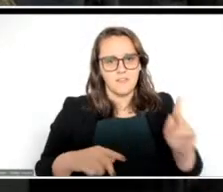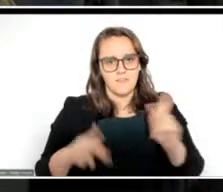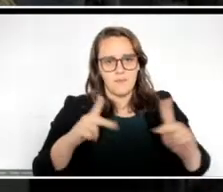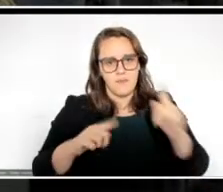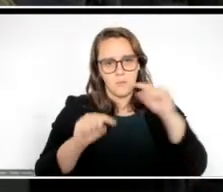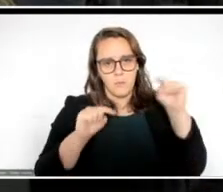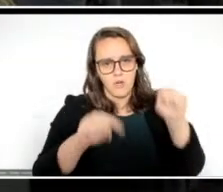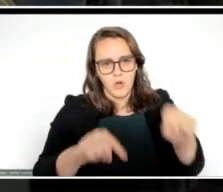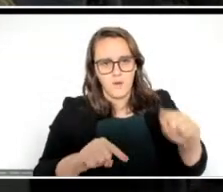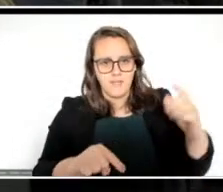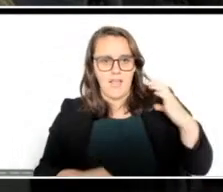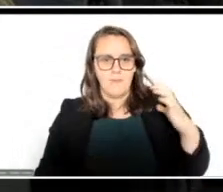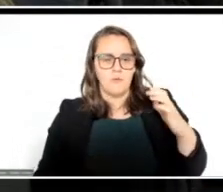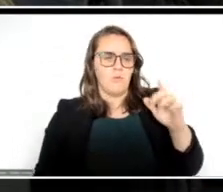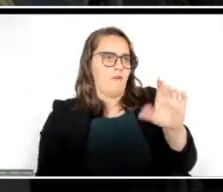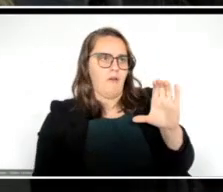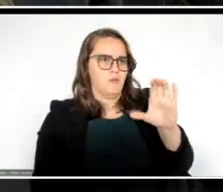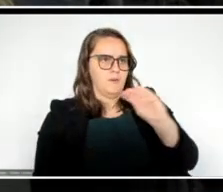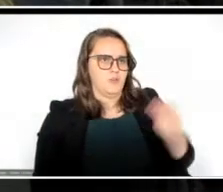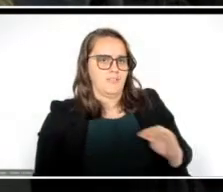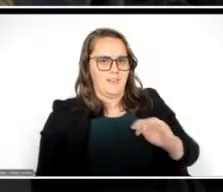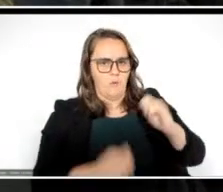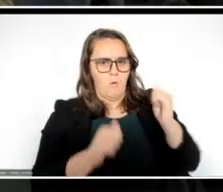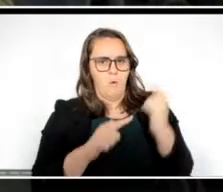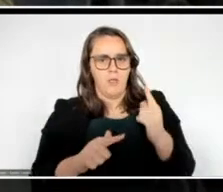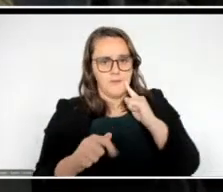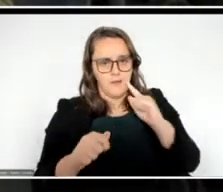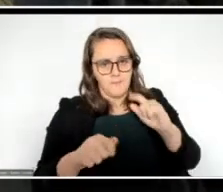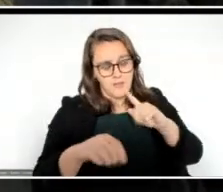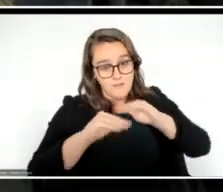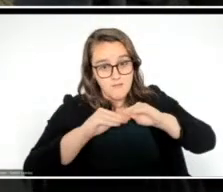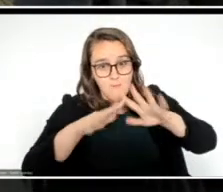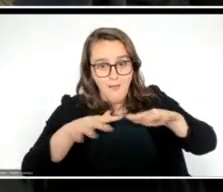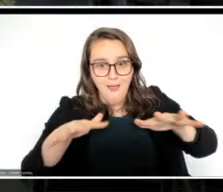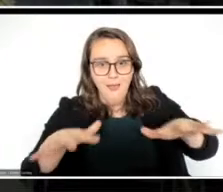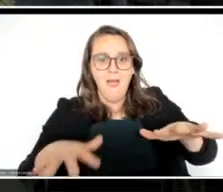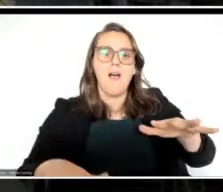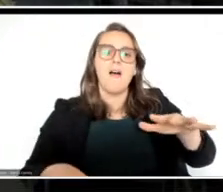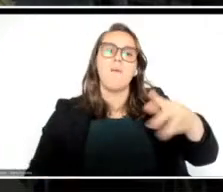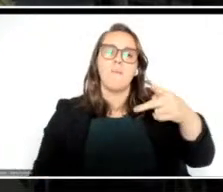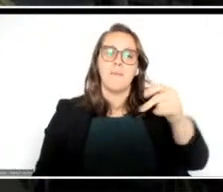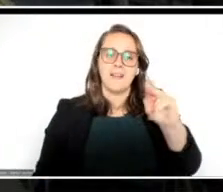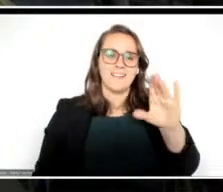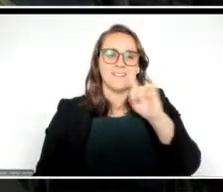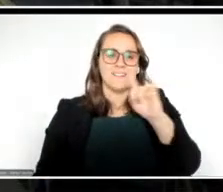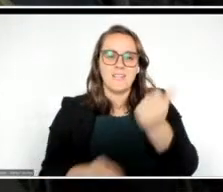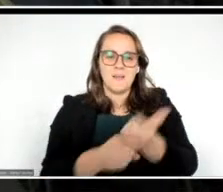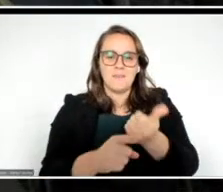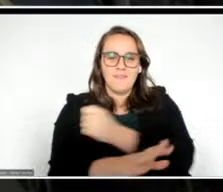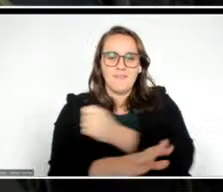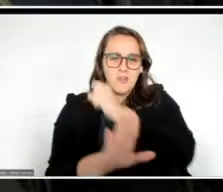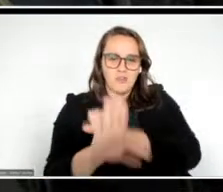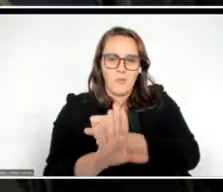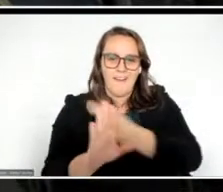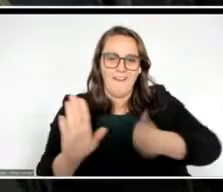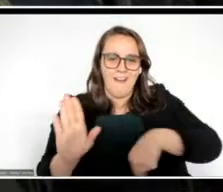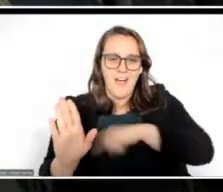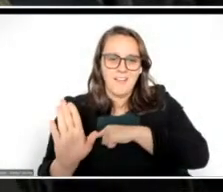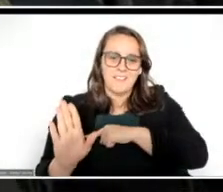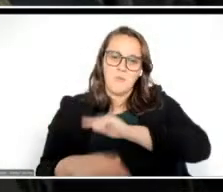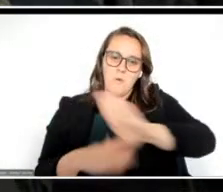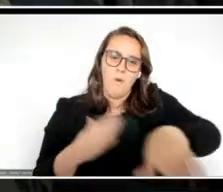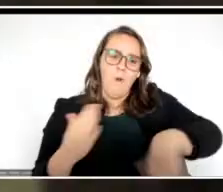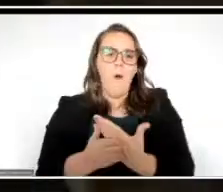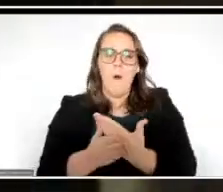100%. It is spread like wildfire that Pence has betrayed us and everybody's marching on the Capitol, all million of us.